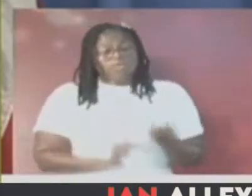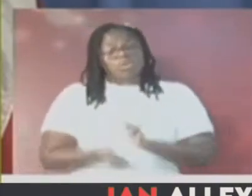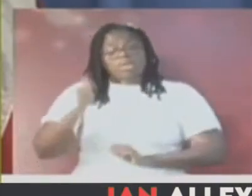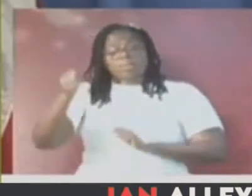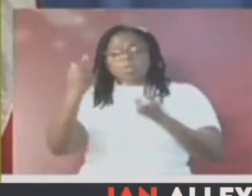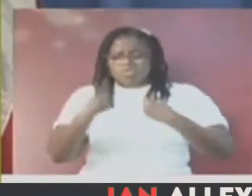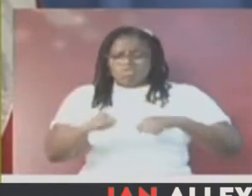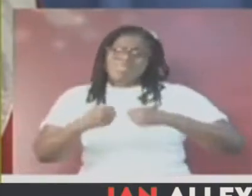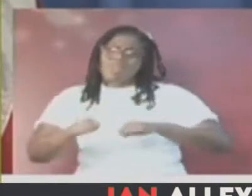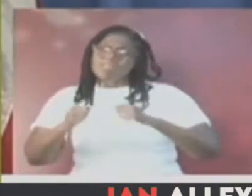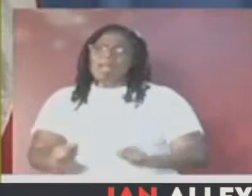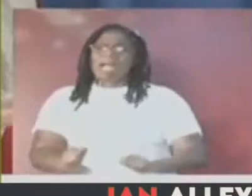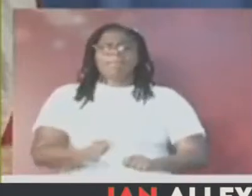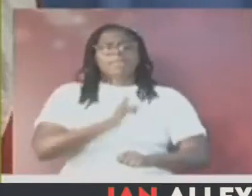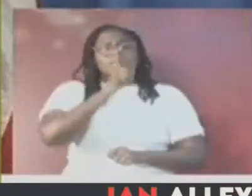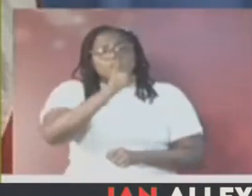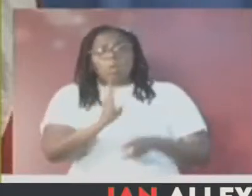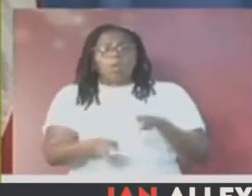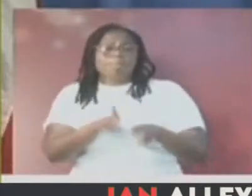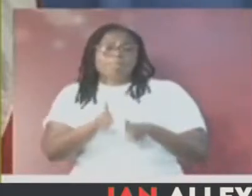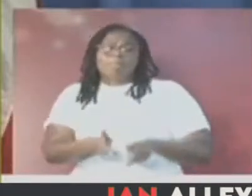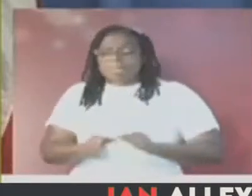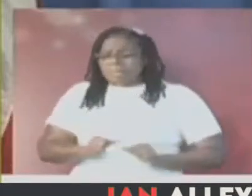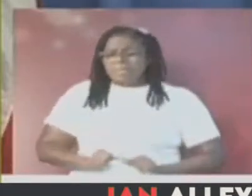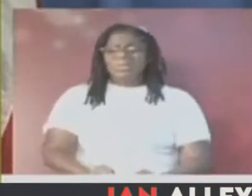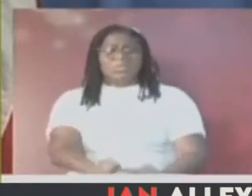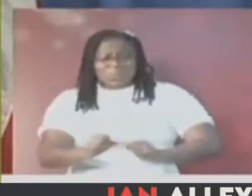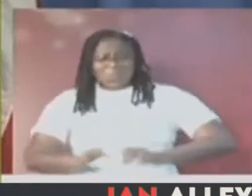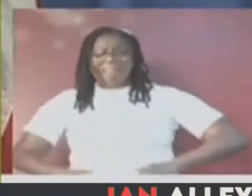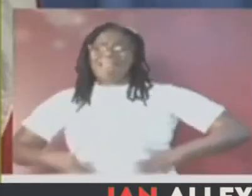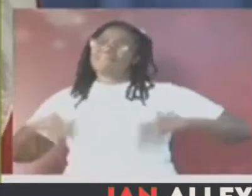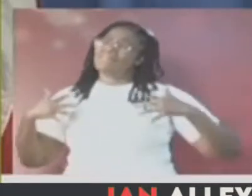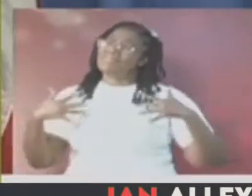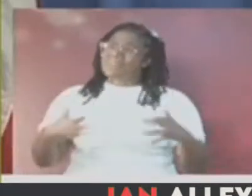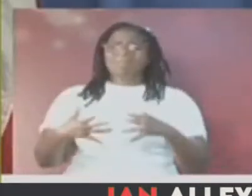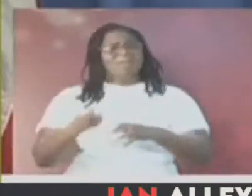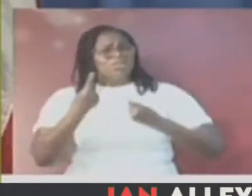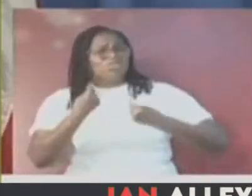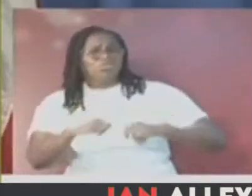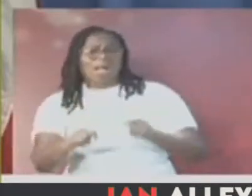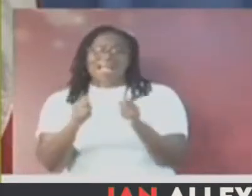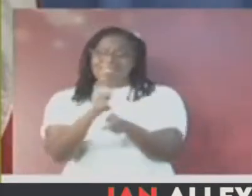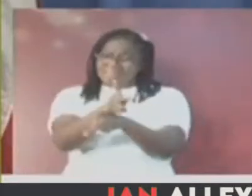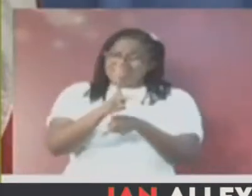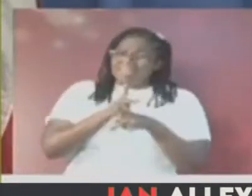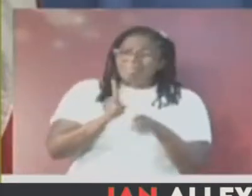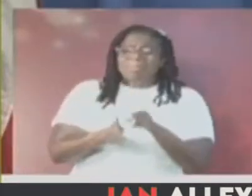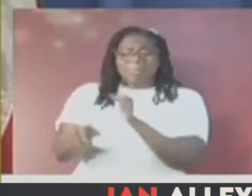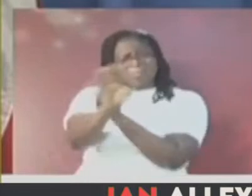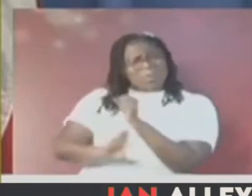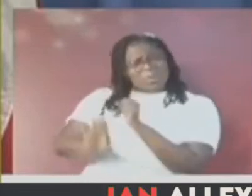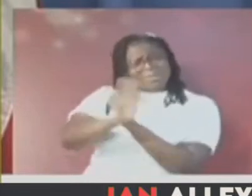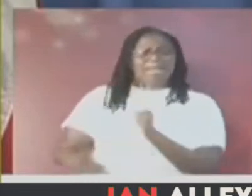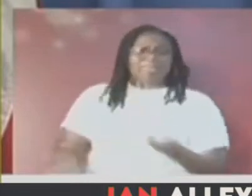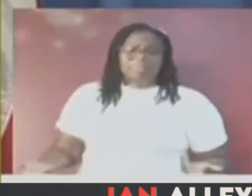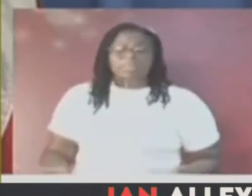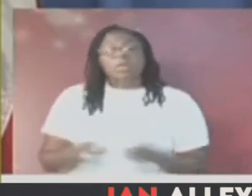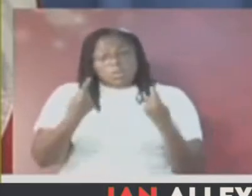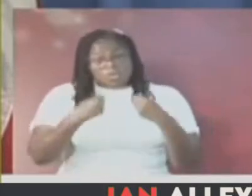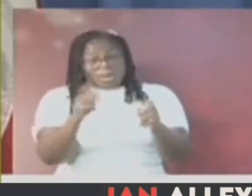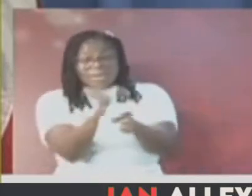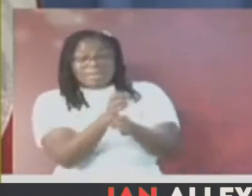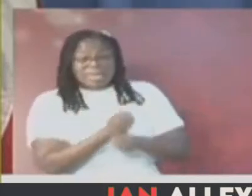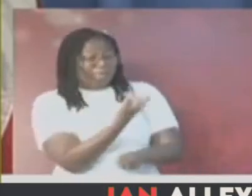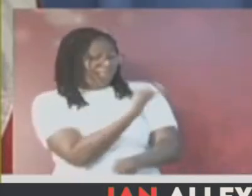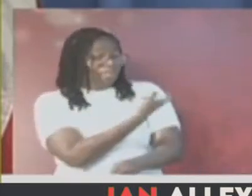us, they cornered all the vaccines to do that. And while we get advice here to vaccinate the population, there are two things.